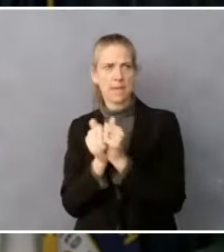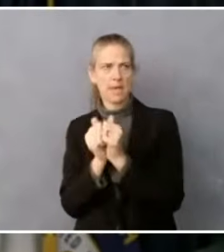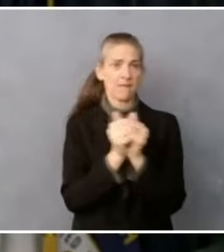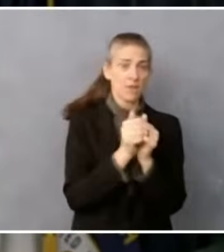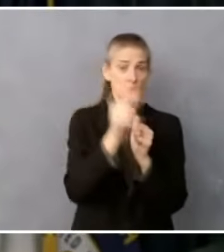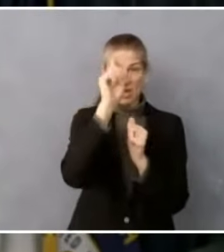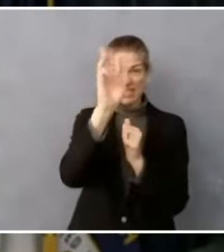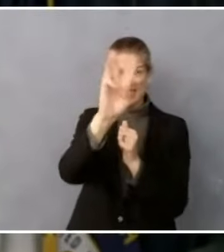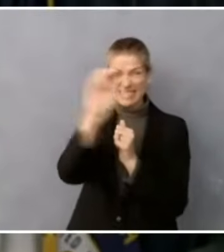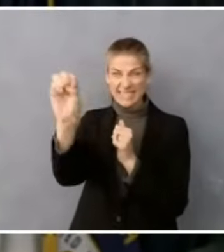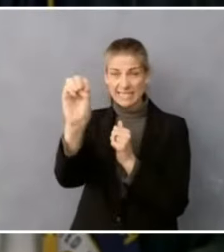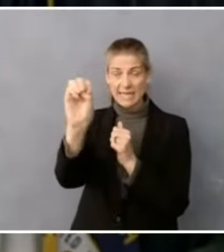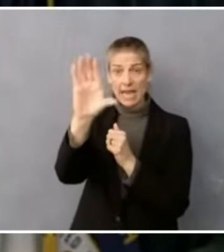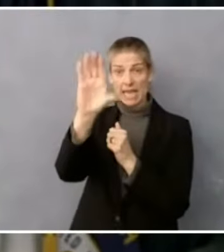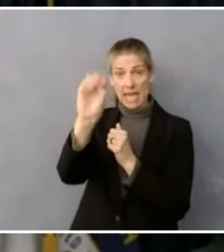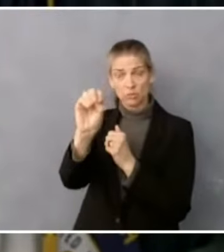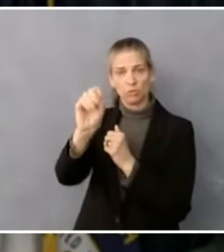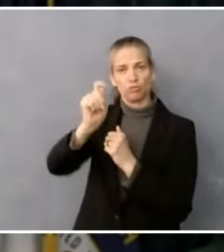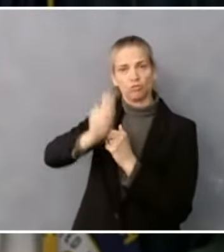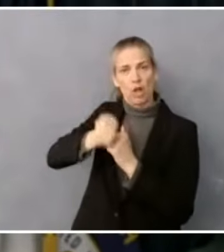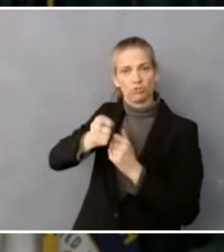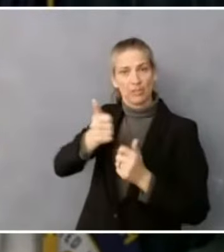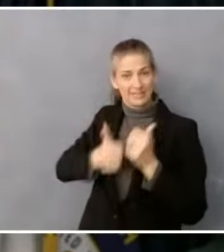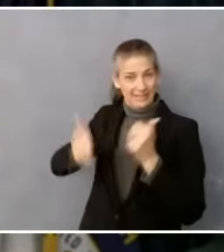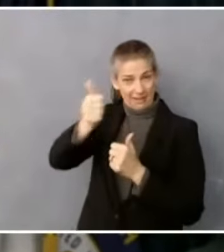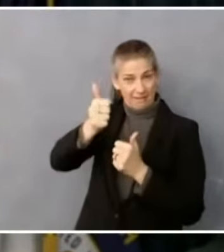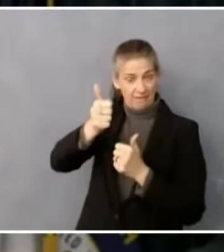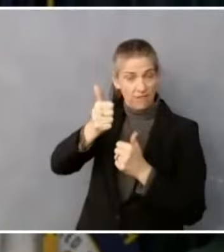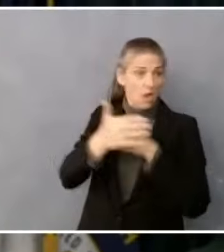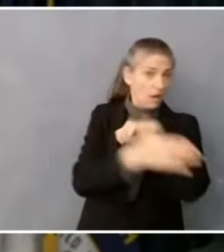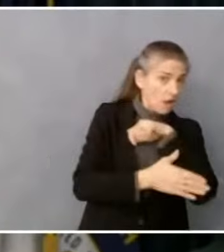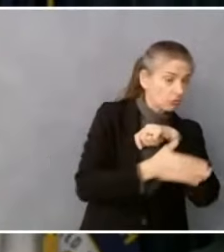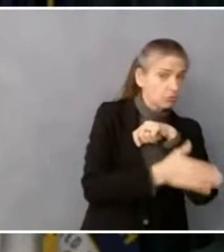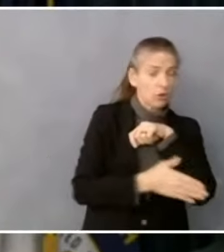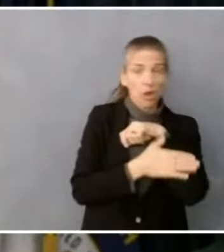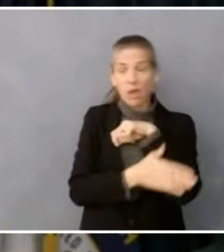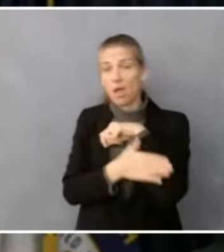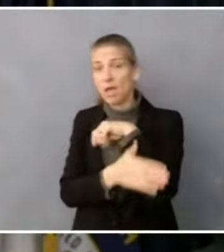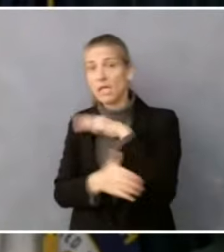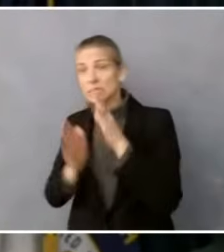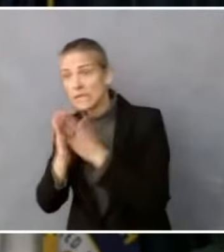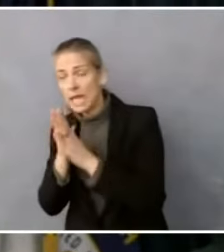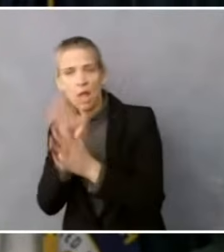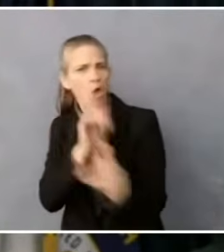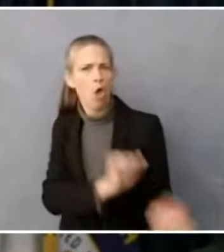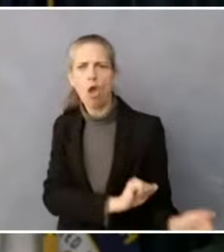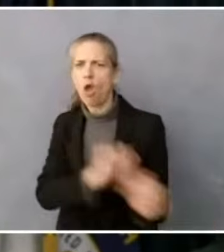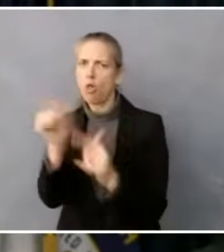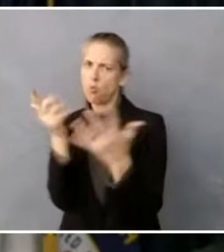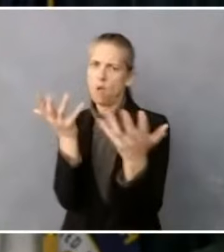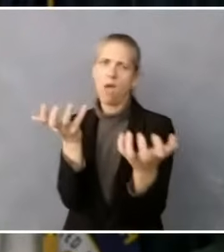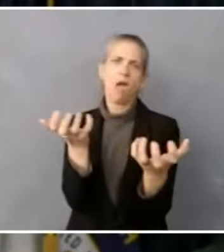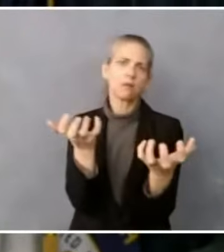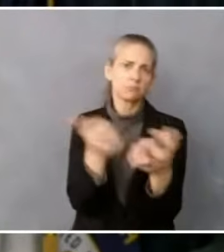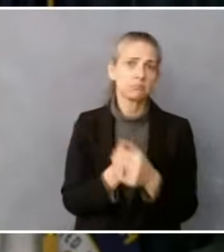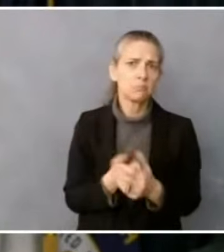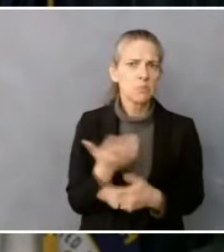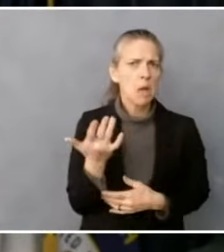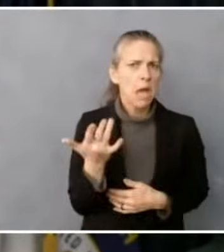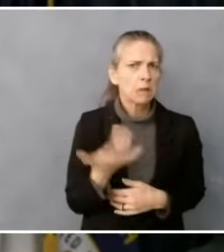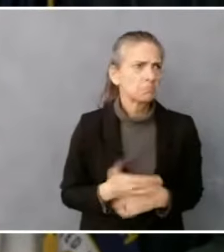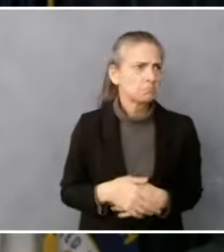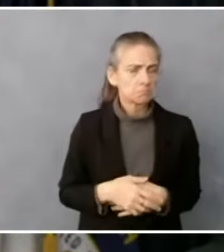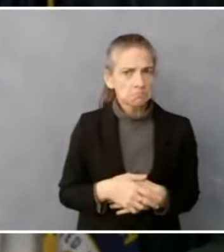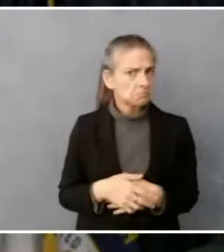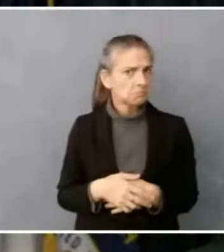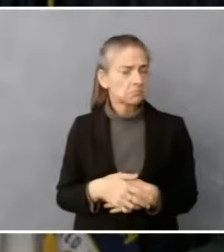executives, rural, urban, and suburban communities are all asking for this. Why? Because they